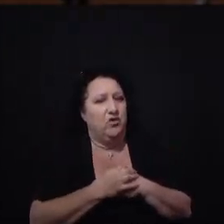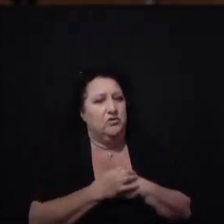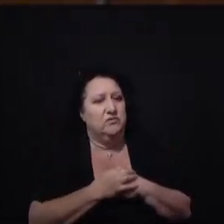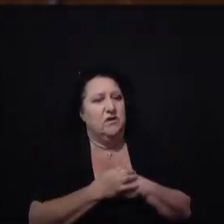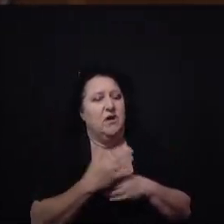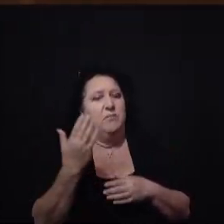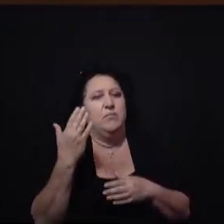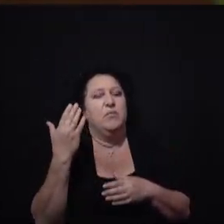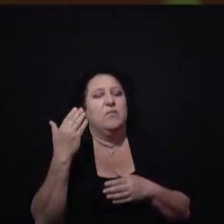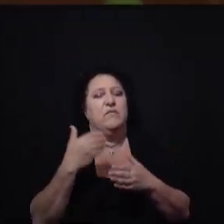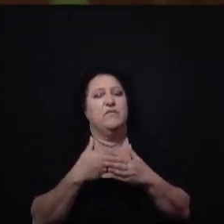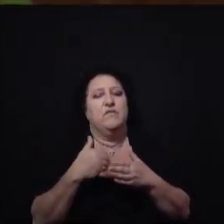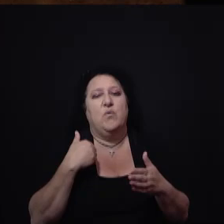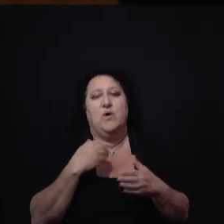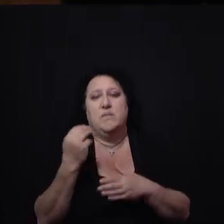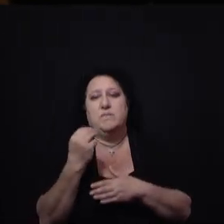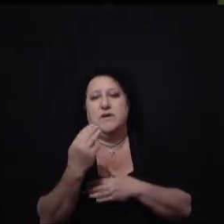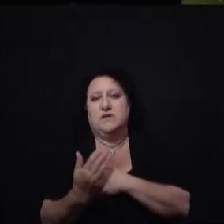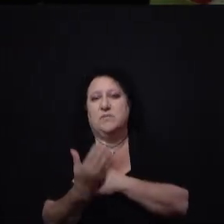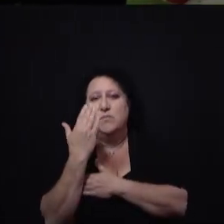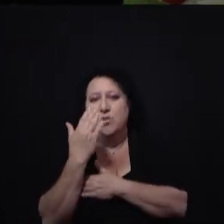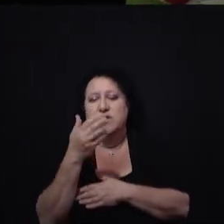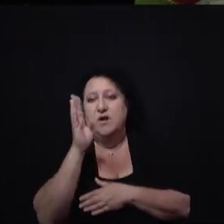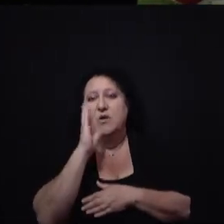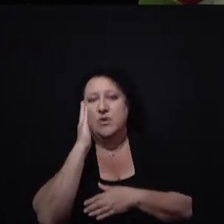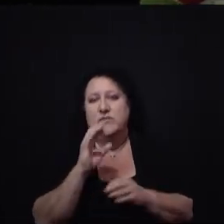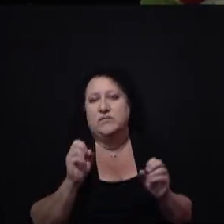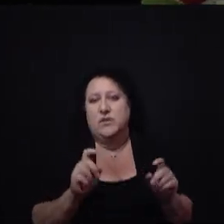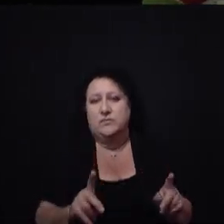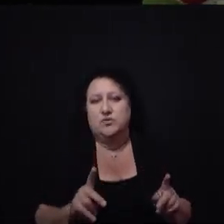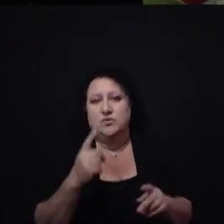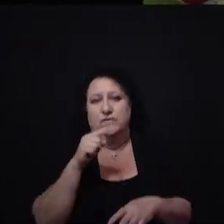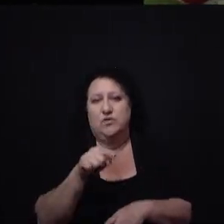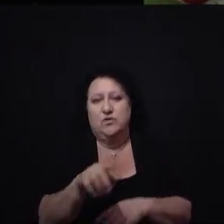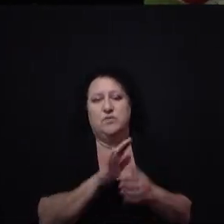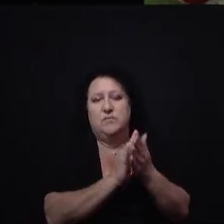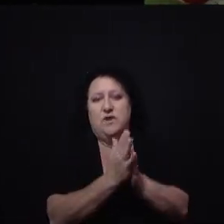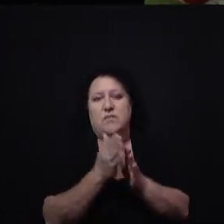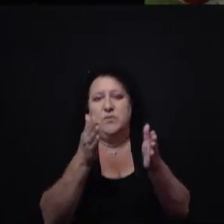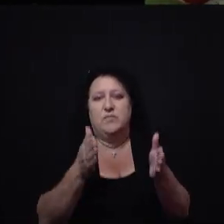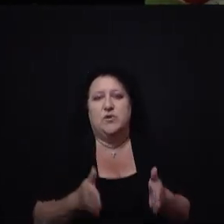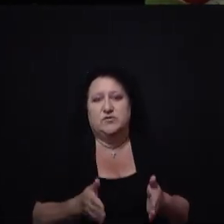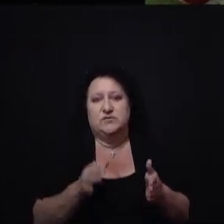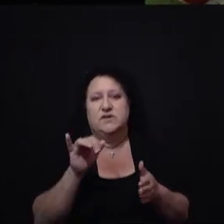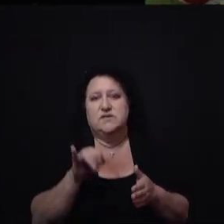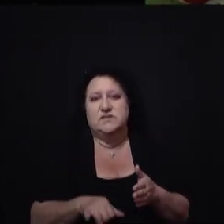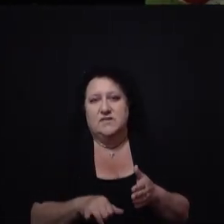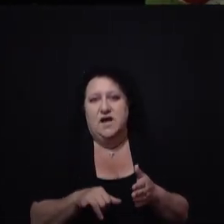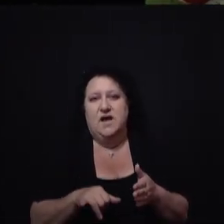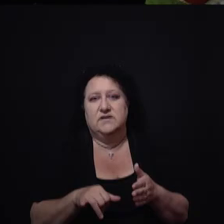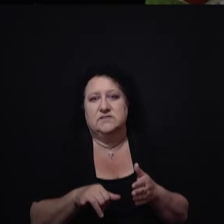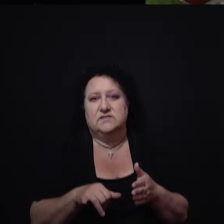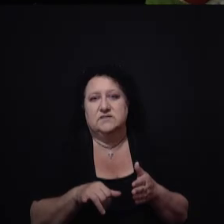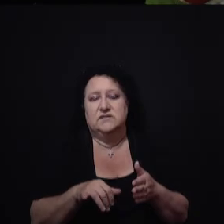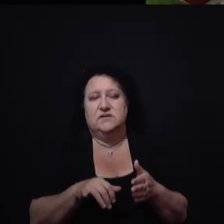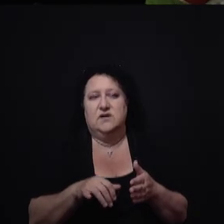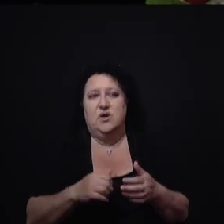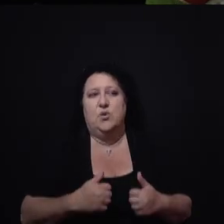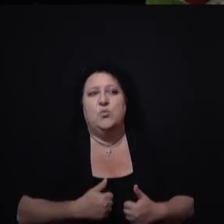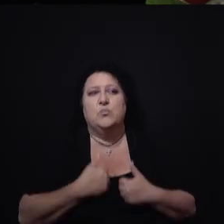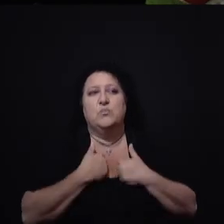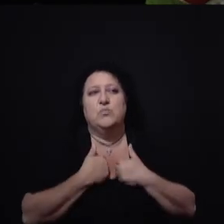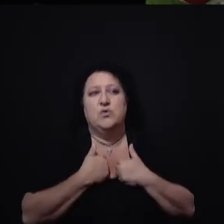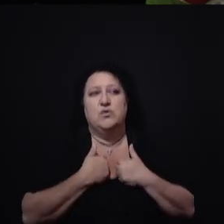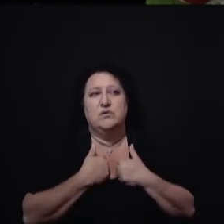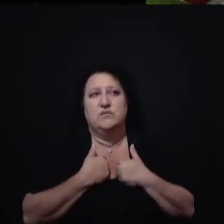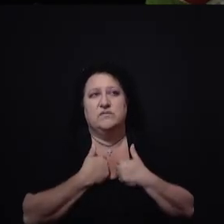Monday morning comes, God will have an opportunity for you to be somebody who moves in a way that brings life and positivity